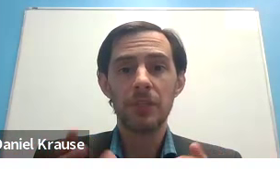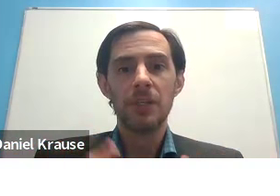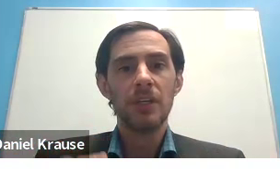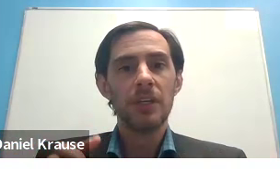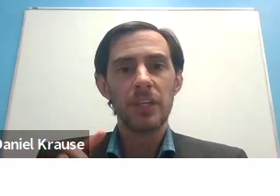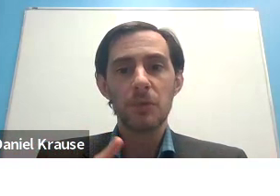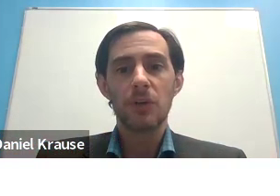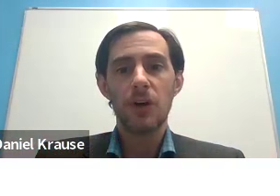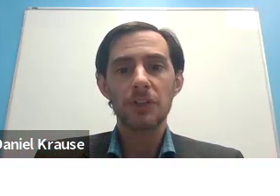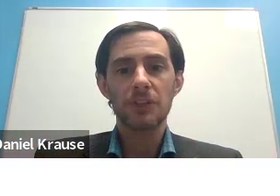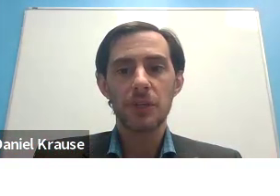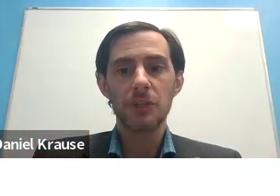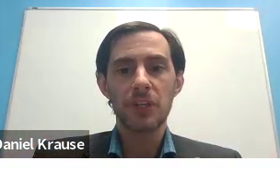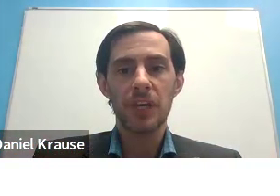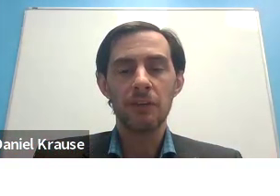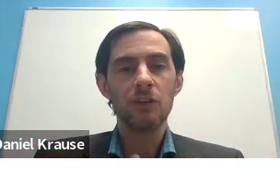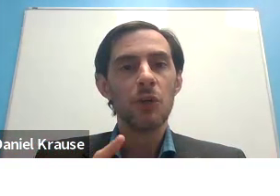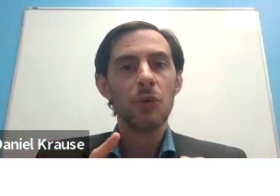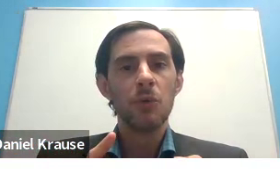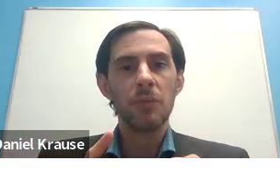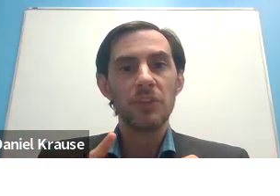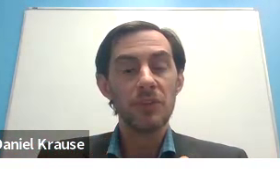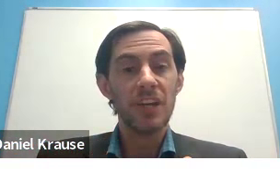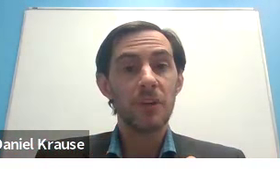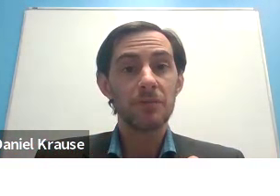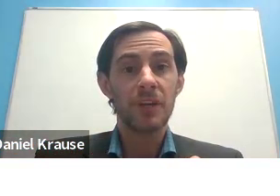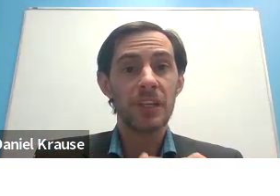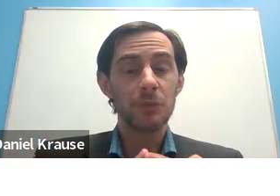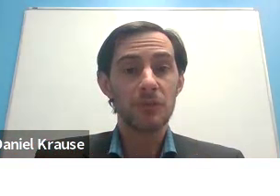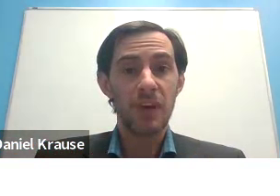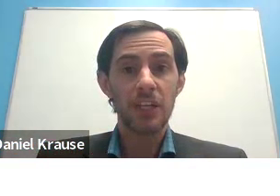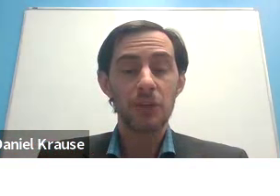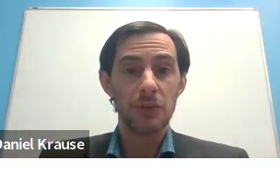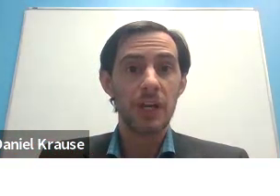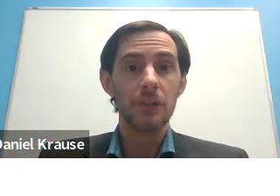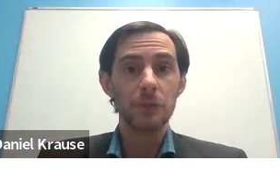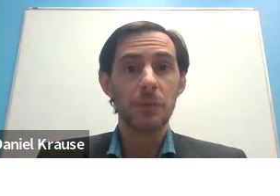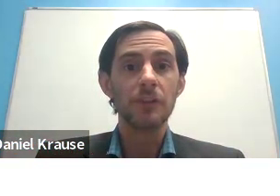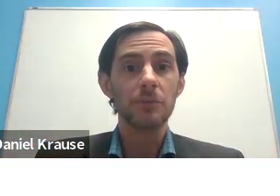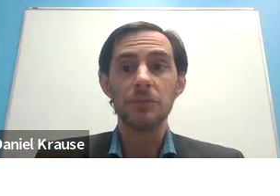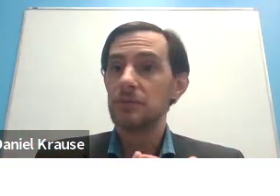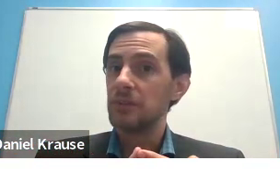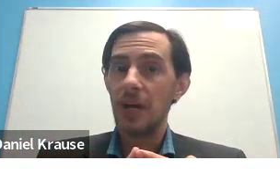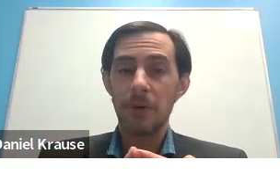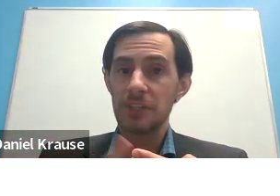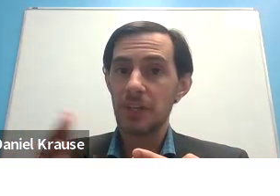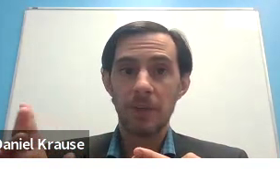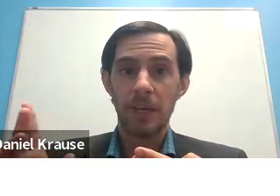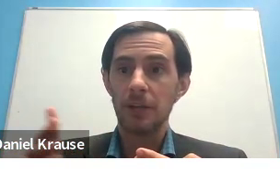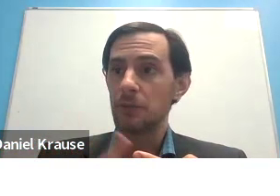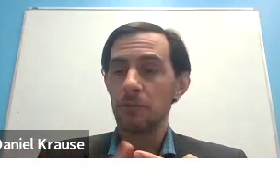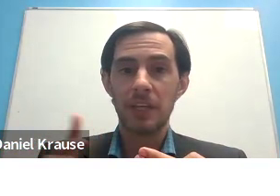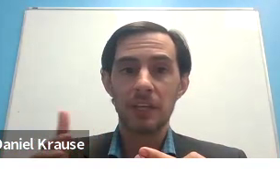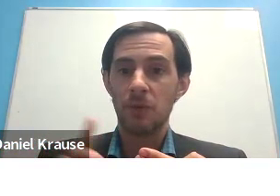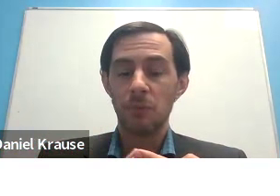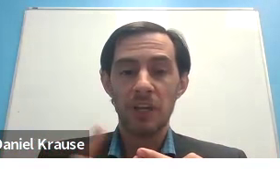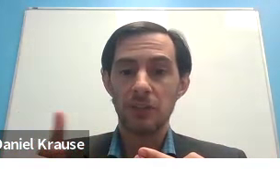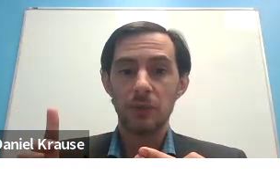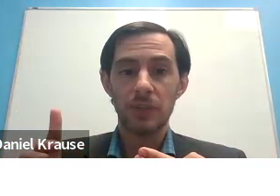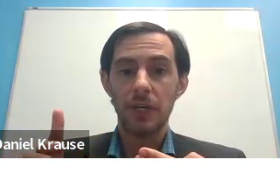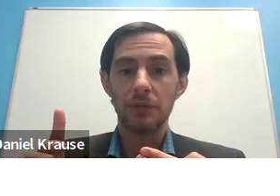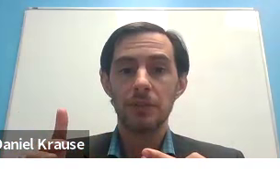building. Keep your costs as low as you can, but do that by finding as much value for your dollar as possible, not by skipping out or